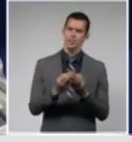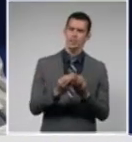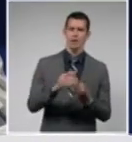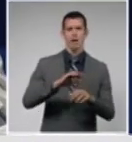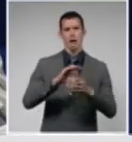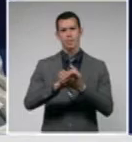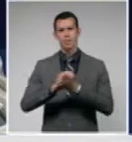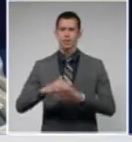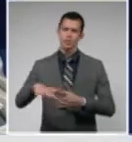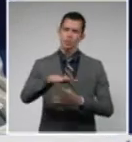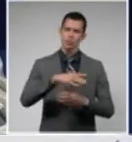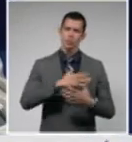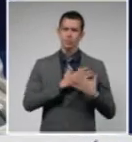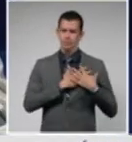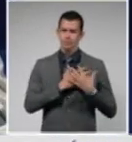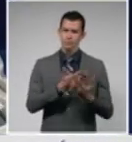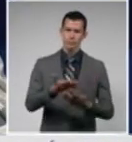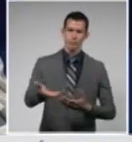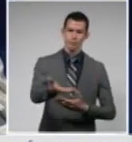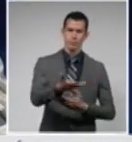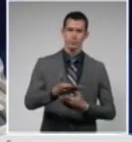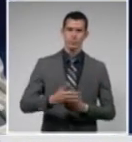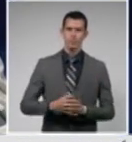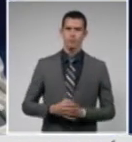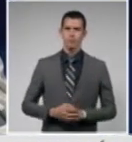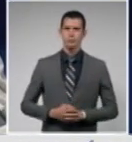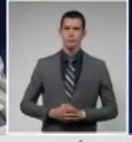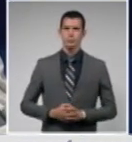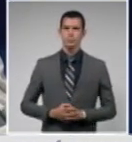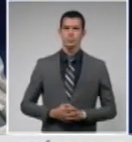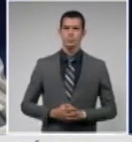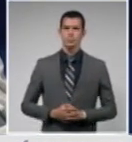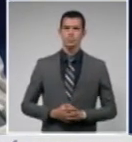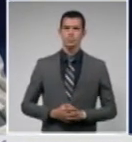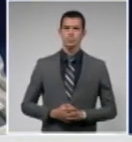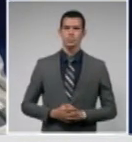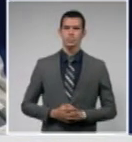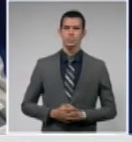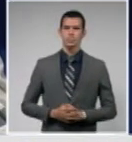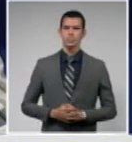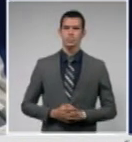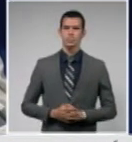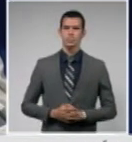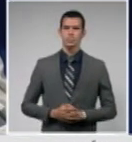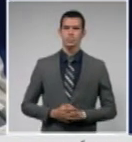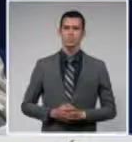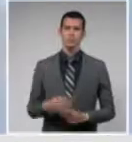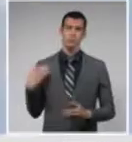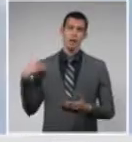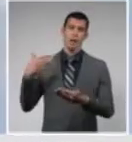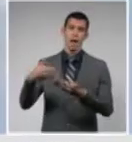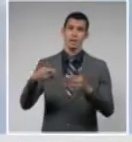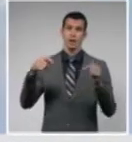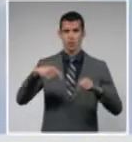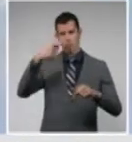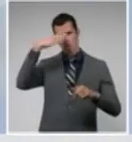virus with many associated complications, which can ultimately be fatal.